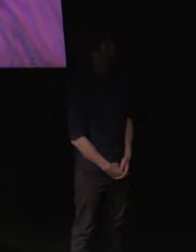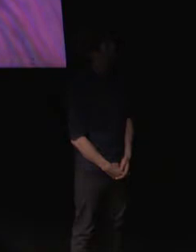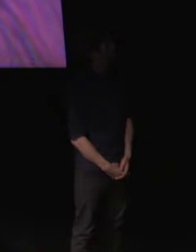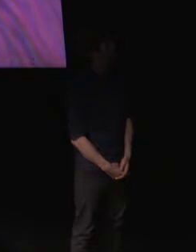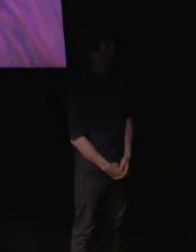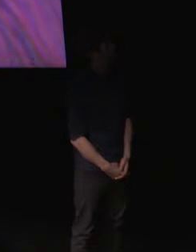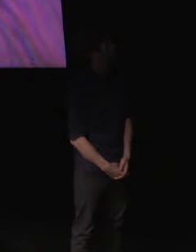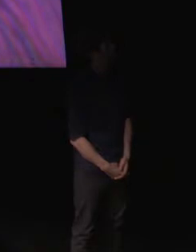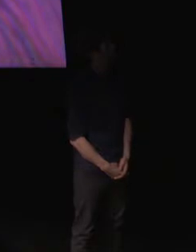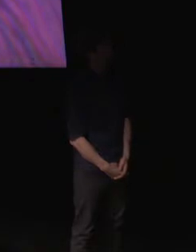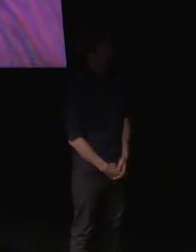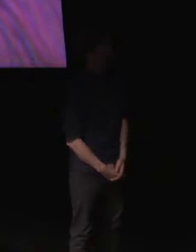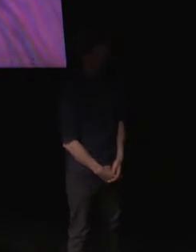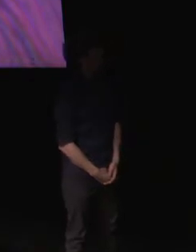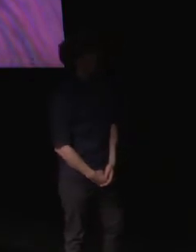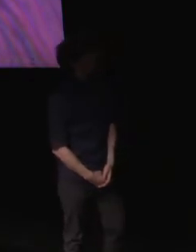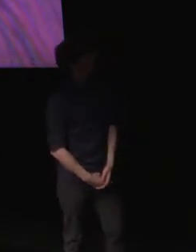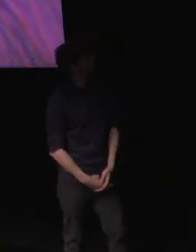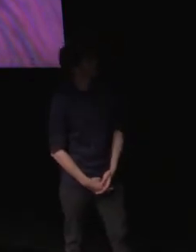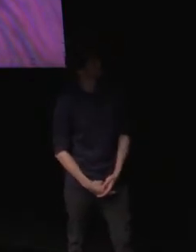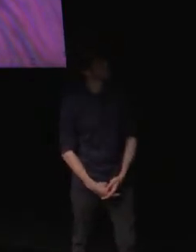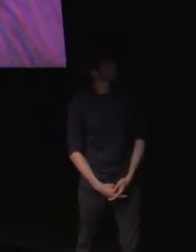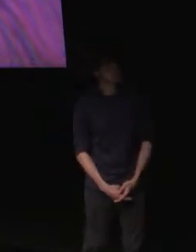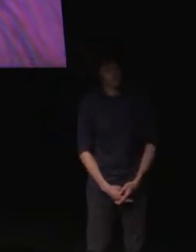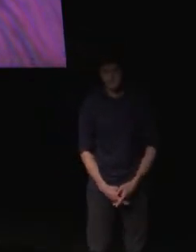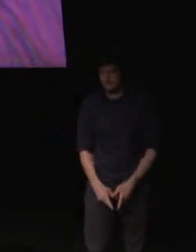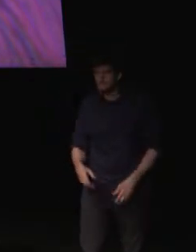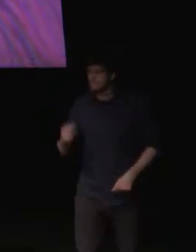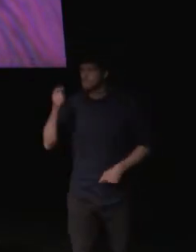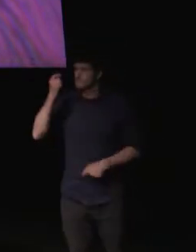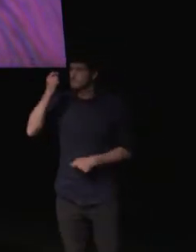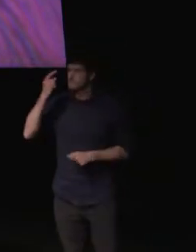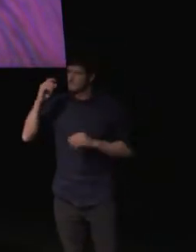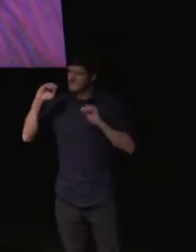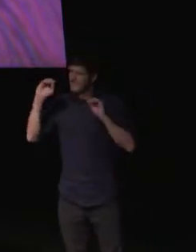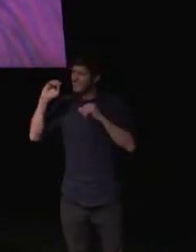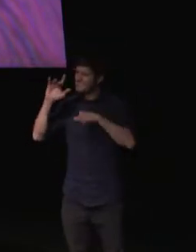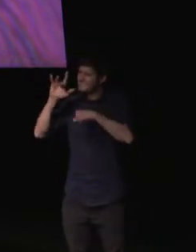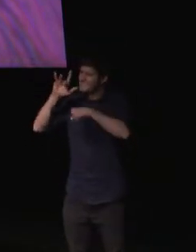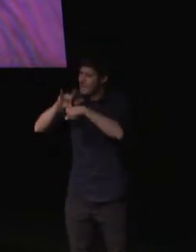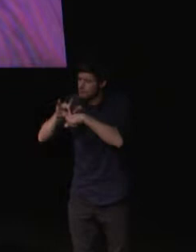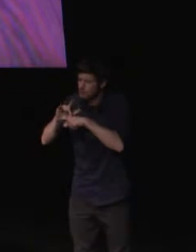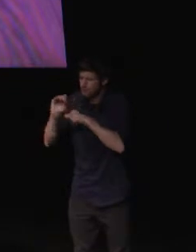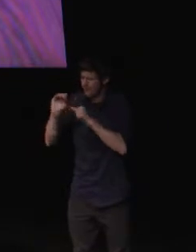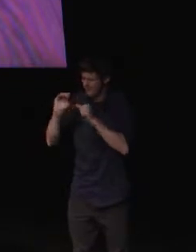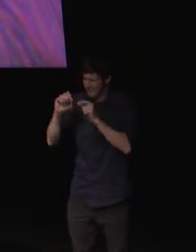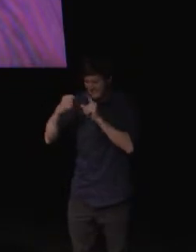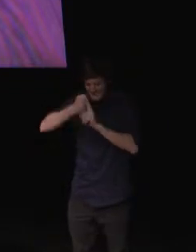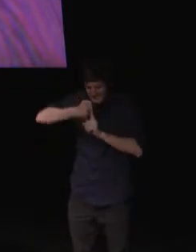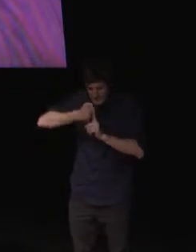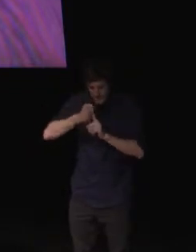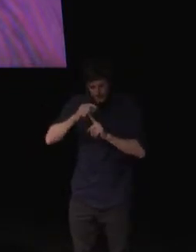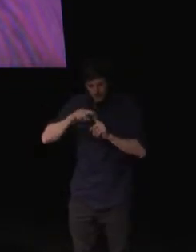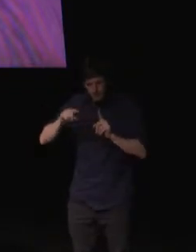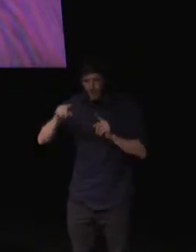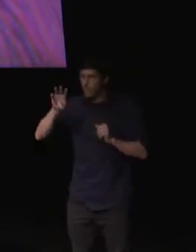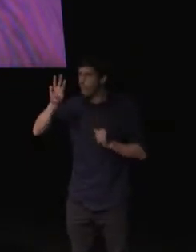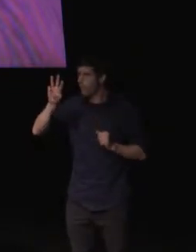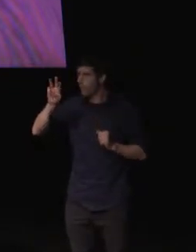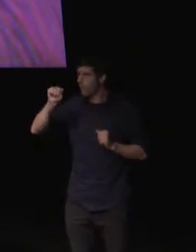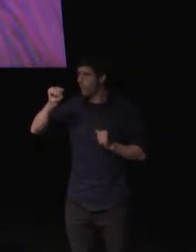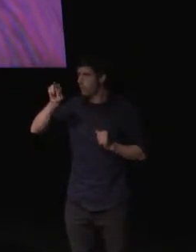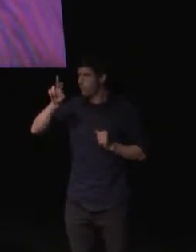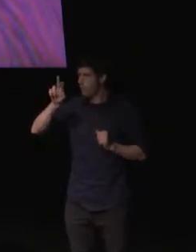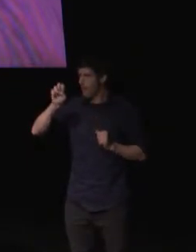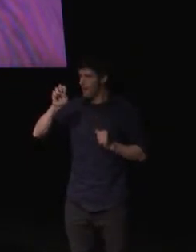Now you'll notice like nothing touched him, nothing hit him, but there's this concussive wave that like passes through this body that all of a sudden